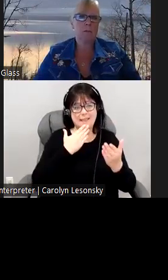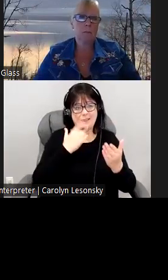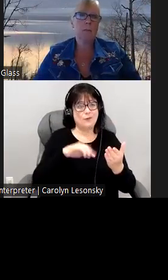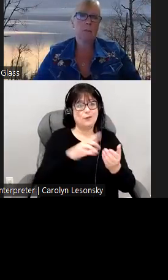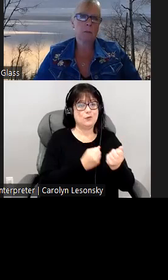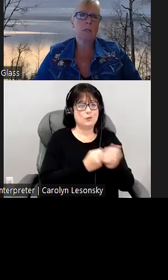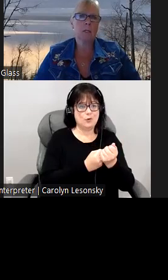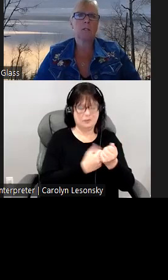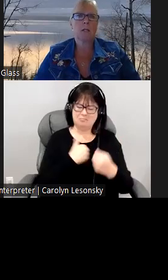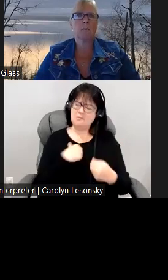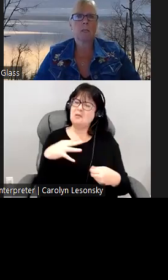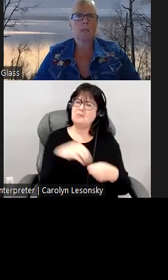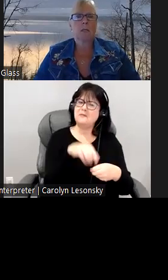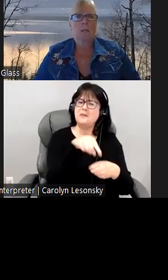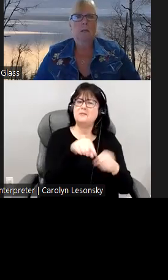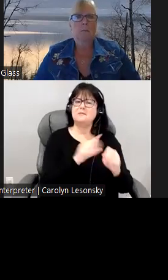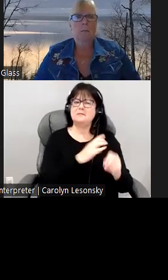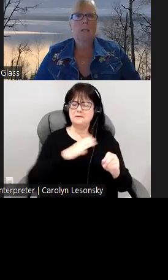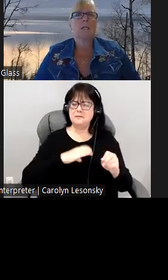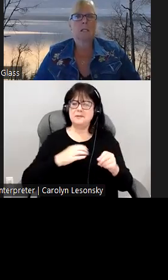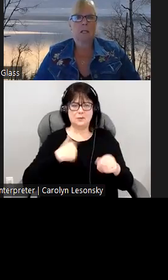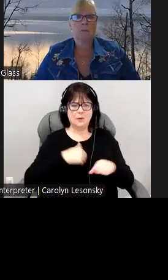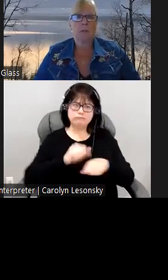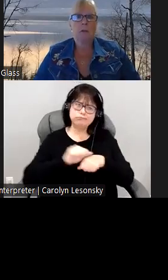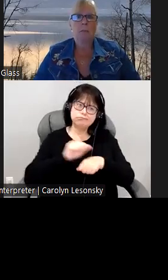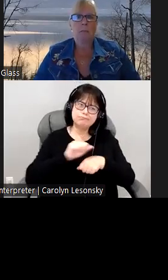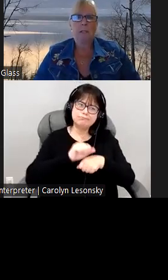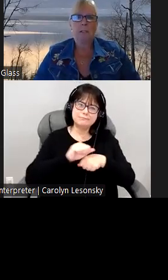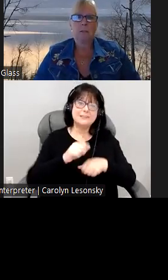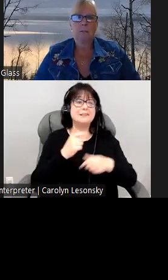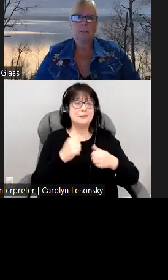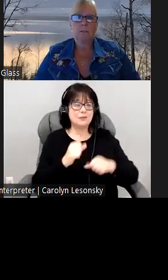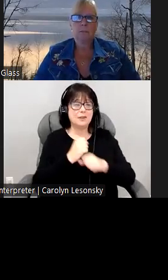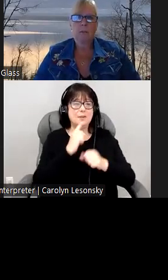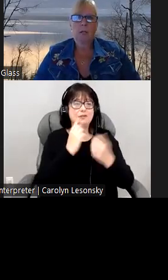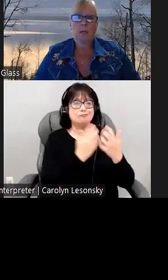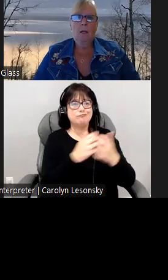work hard to try and get things together for our pop-up PDs.